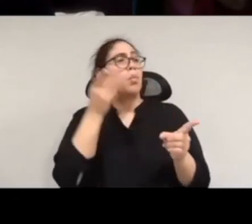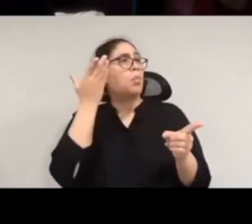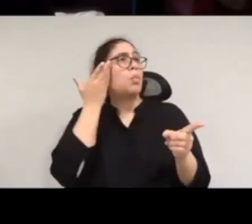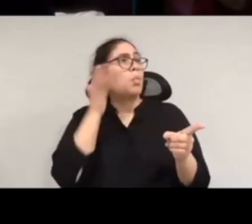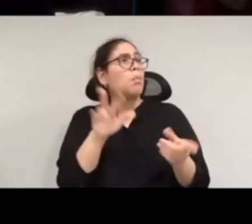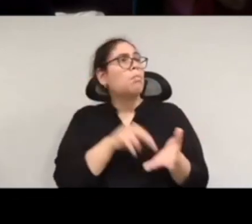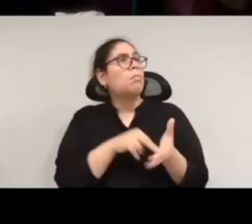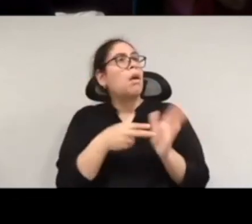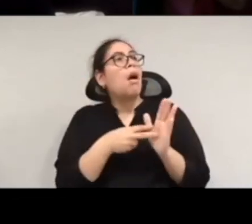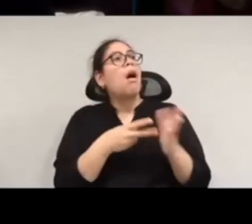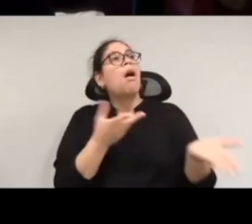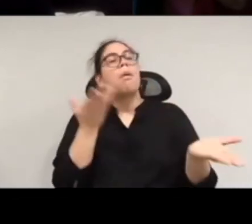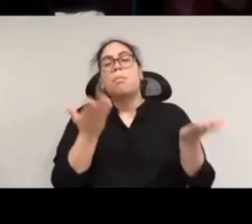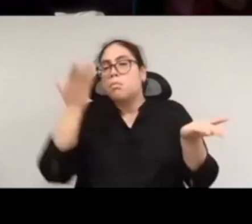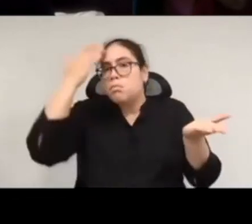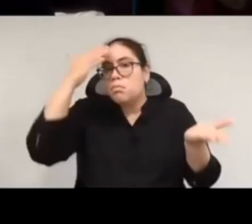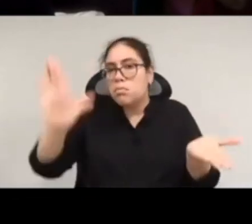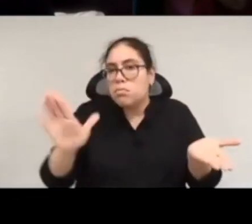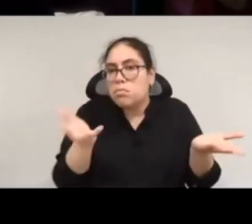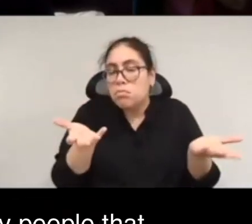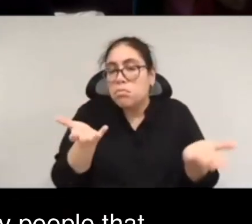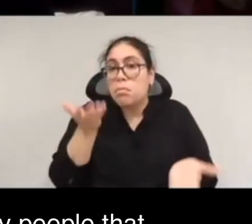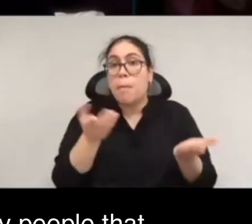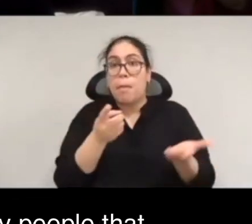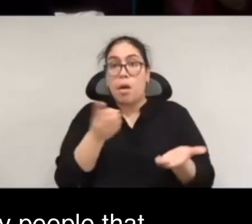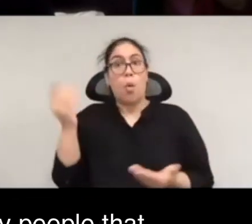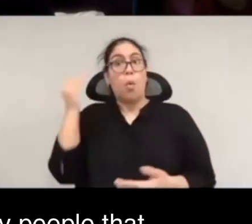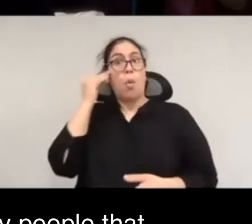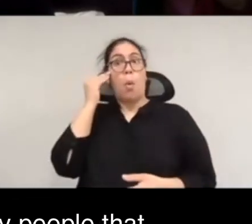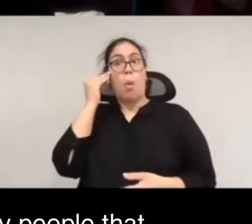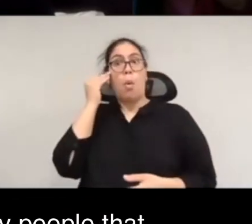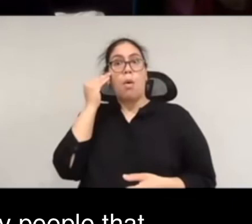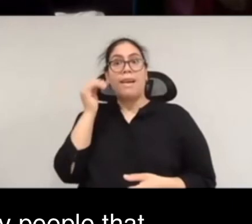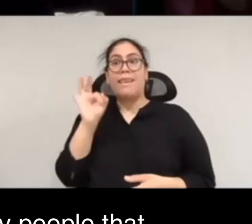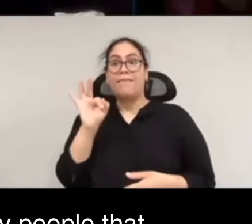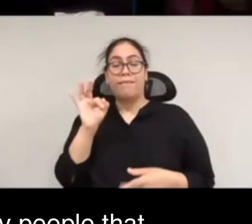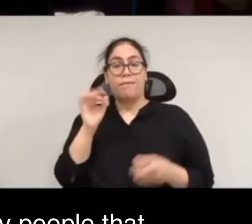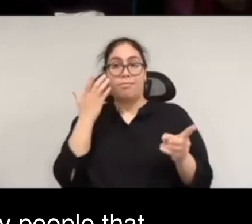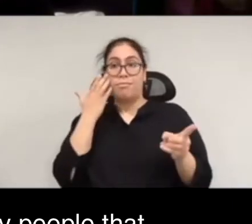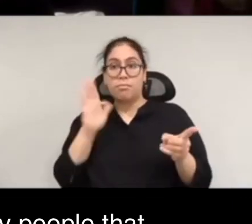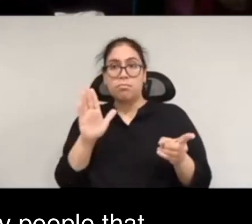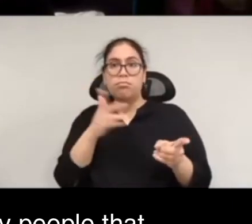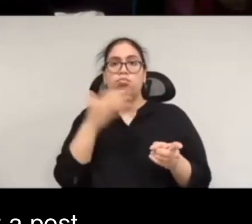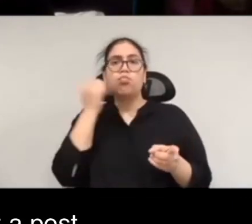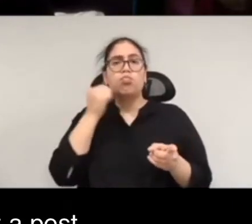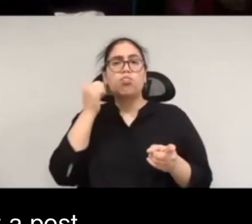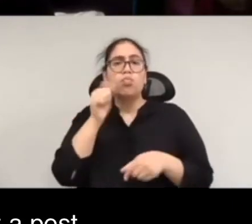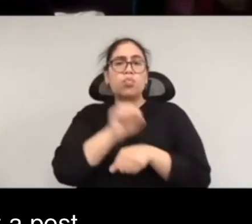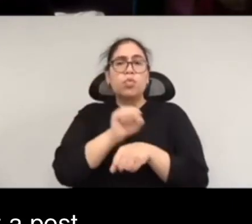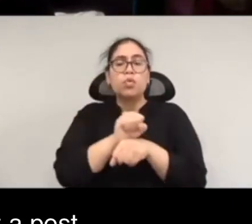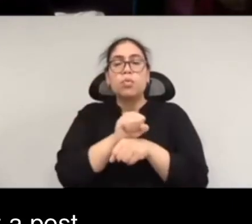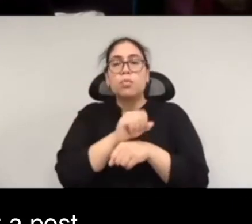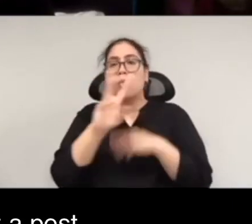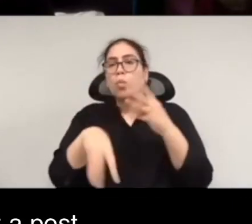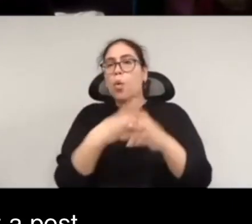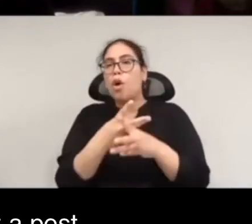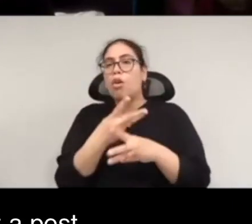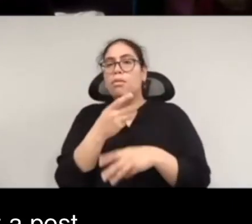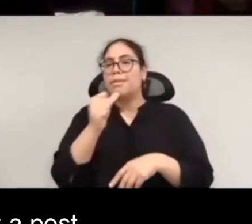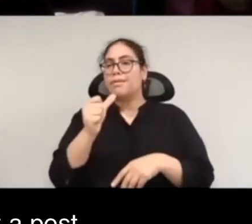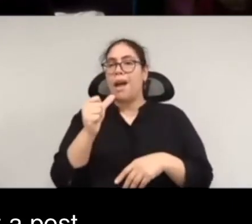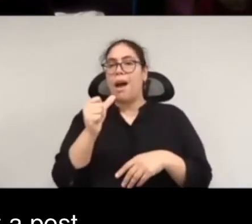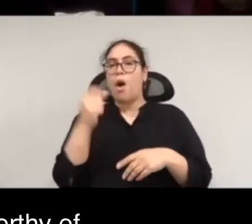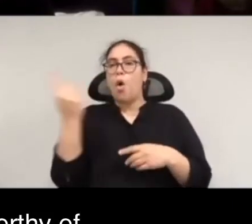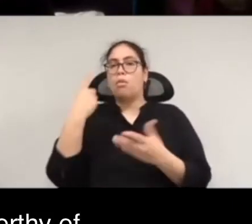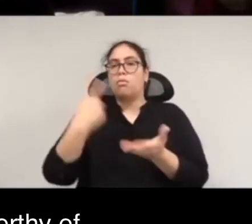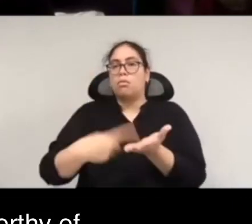they might know about it. And for those that don't, that are everyday people that aren't in the media world, it's not just a post-production media